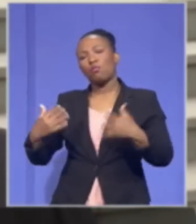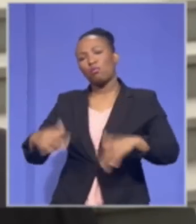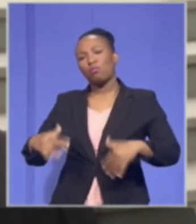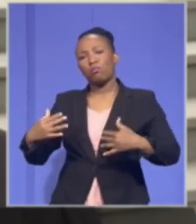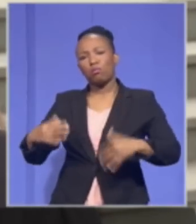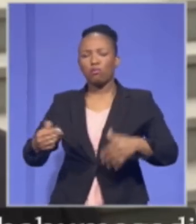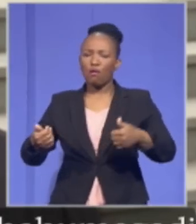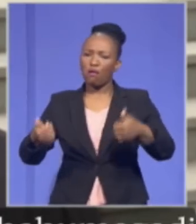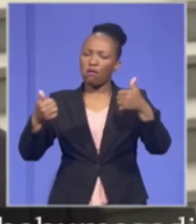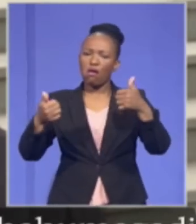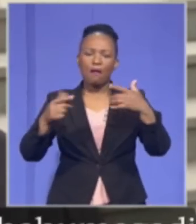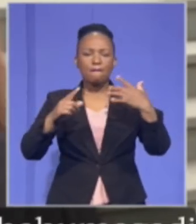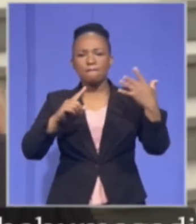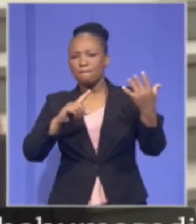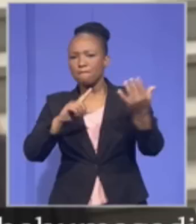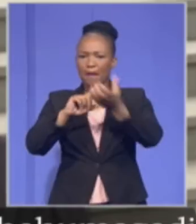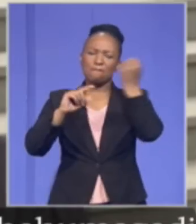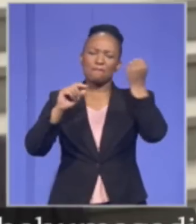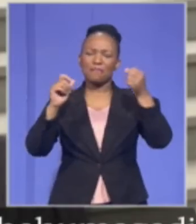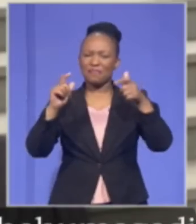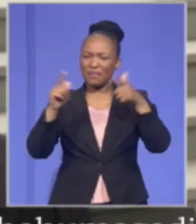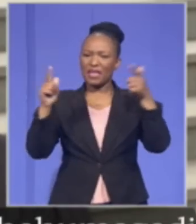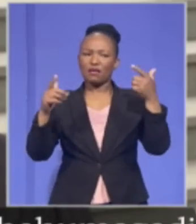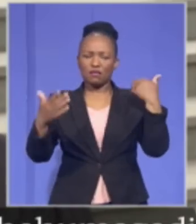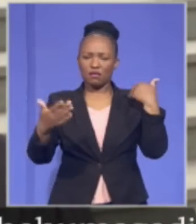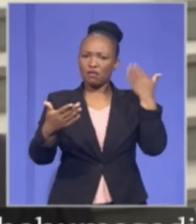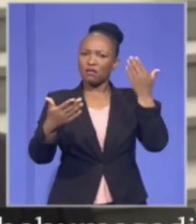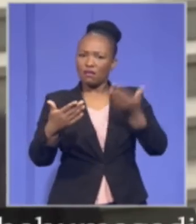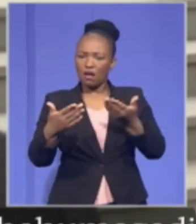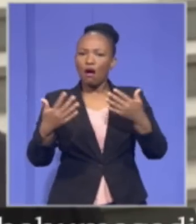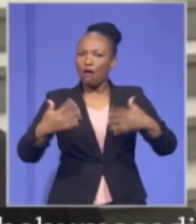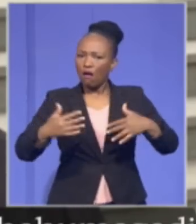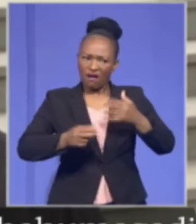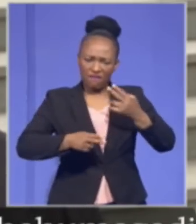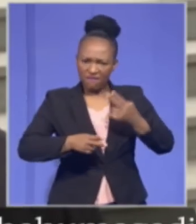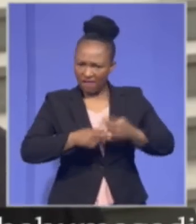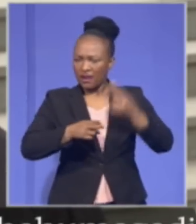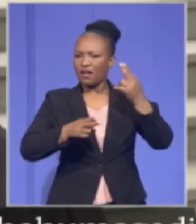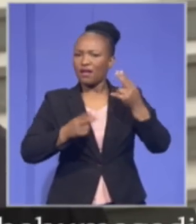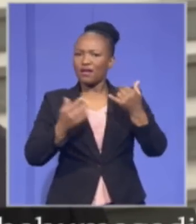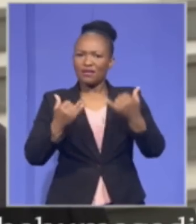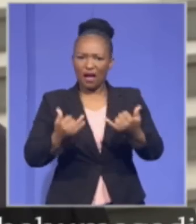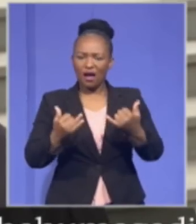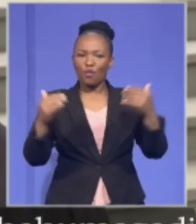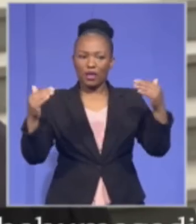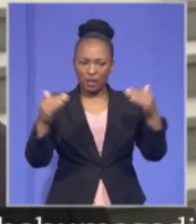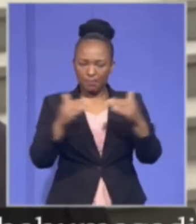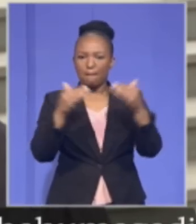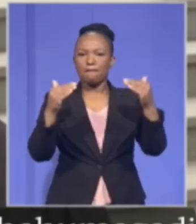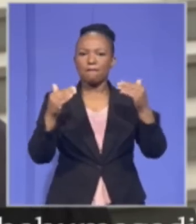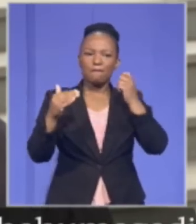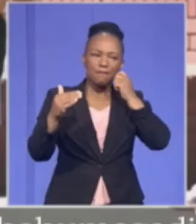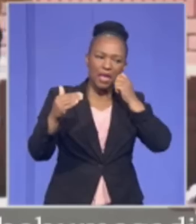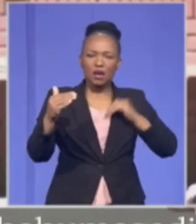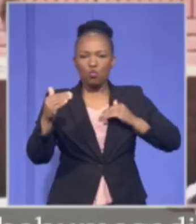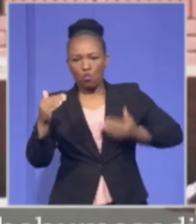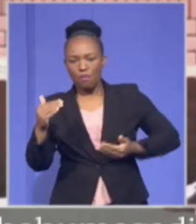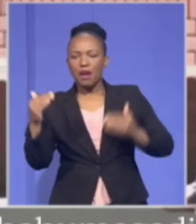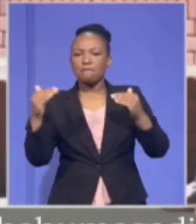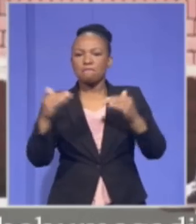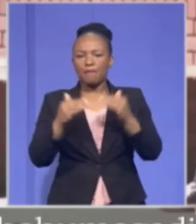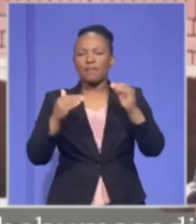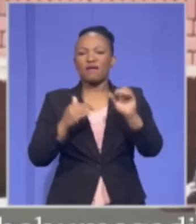groundbreaking moment in history where we say finally that we recognize the equality that there is among spouses. Ba bangwe